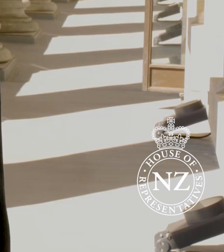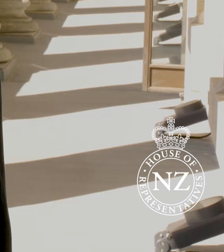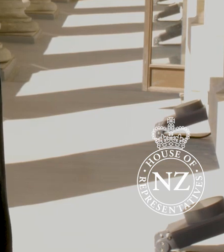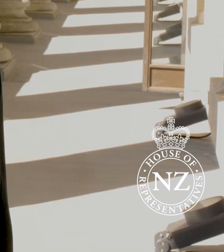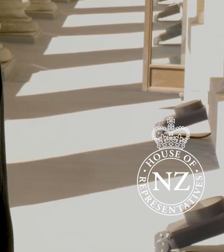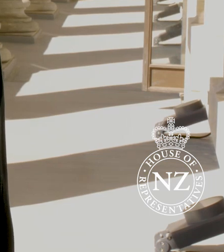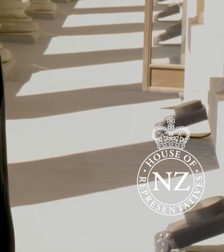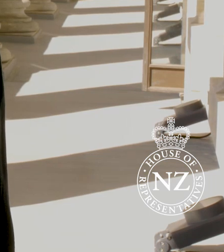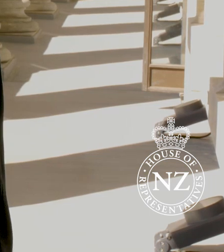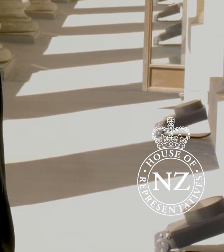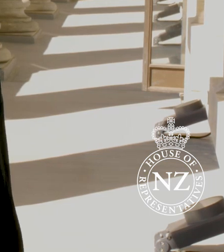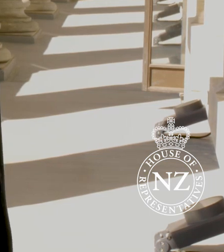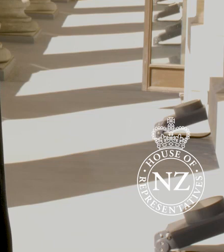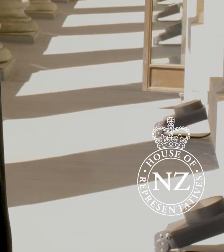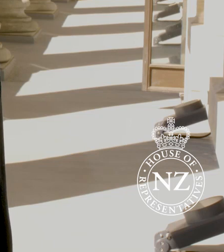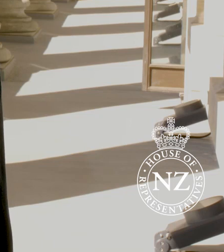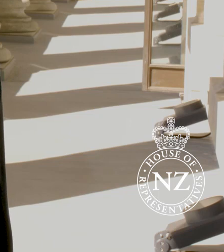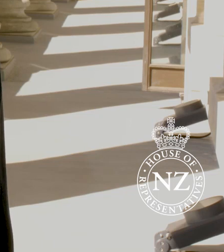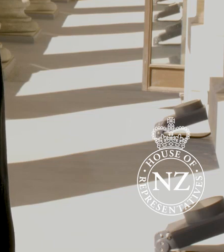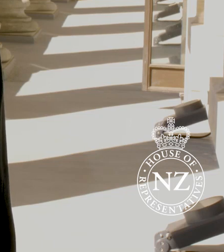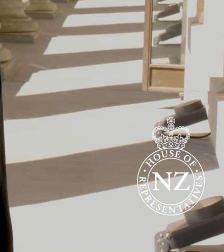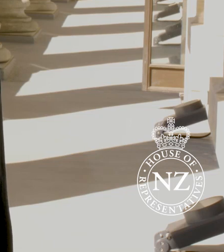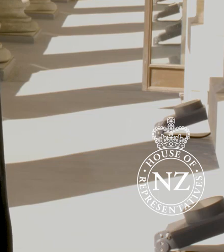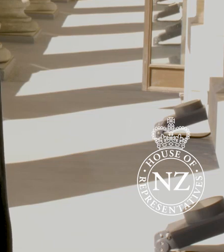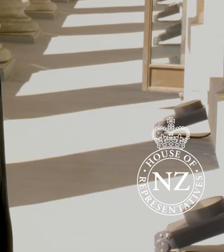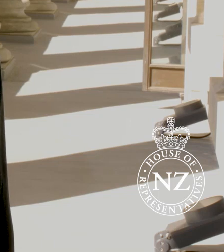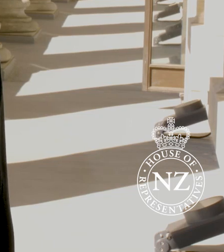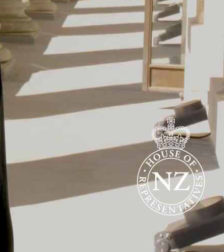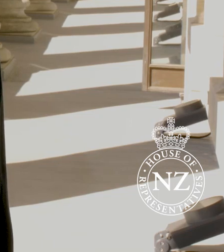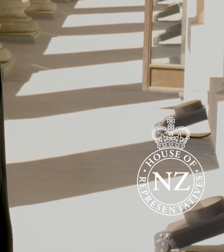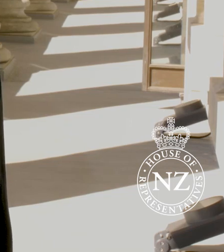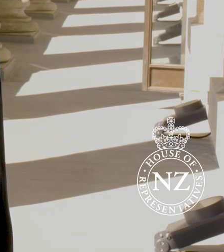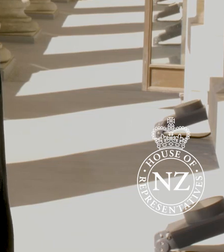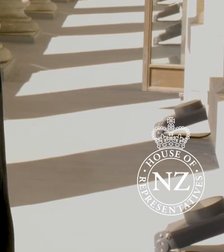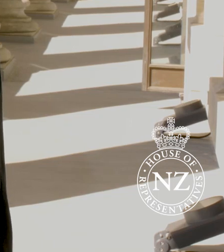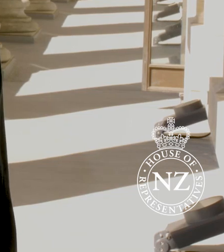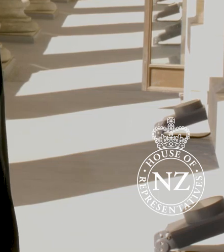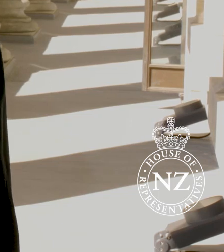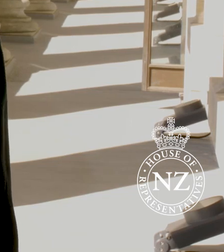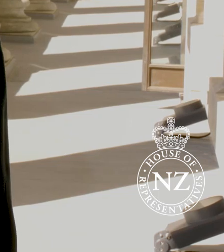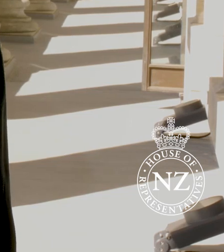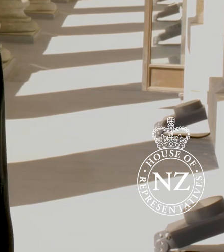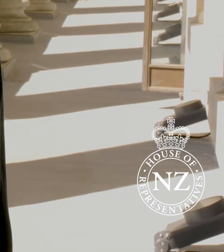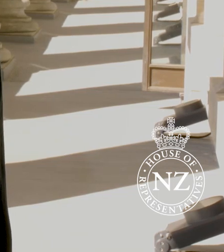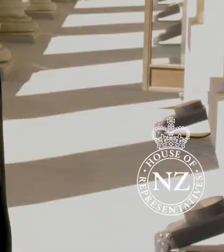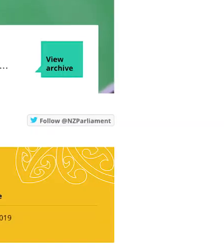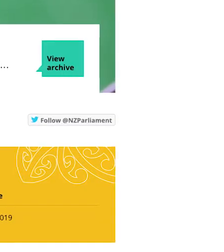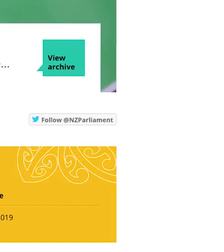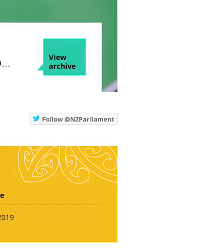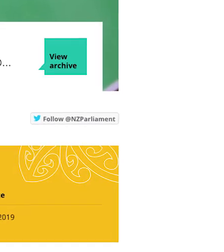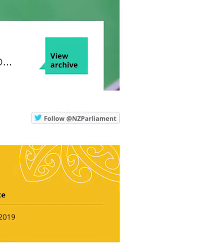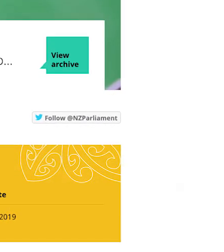3 years to have their say on what they think should happen to improve our rules. It doesn't matter whether you're talking